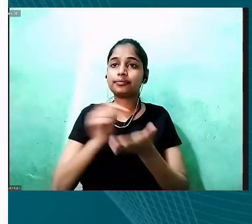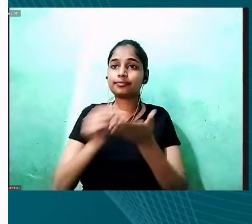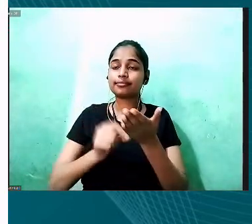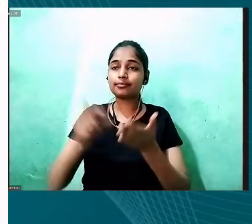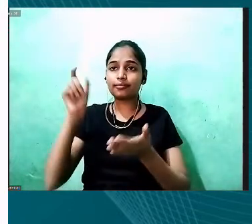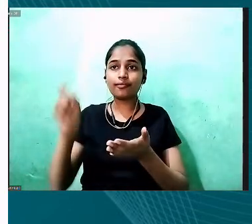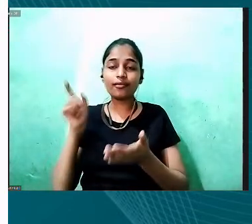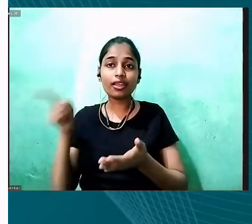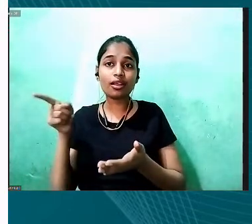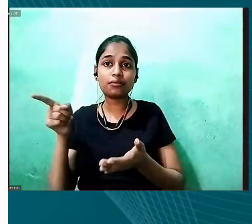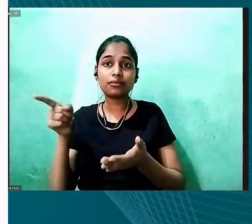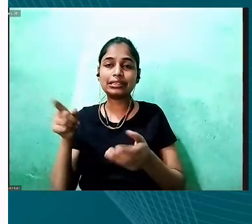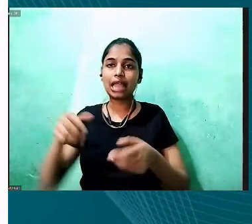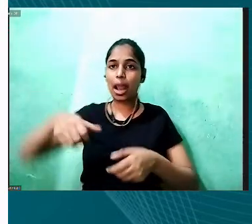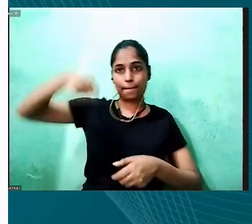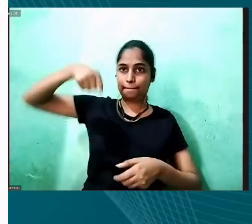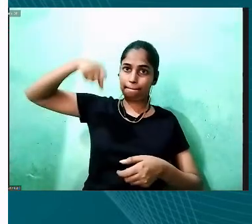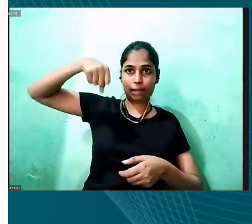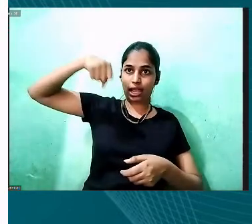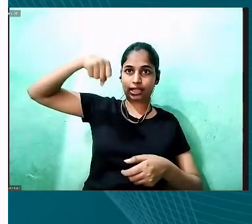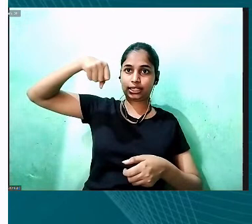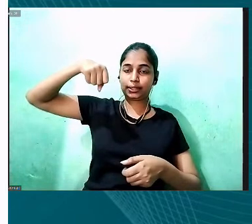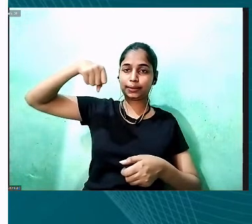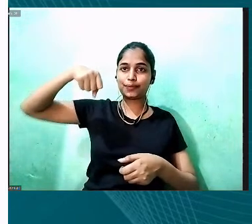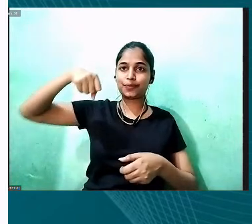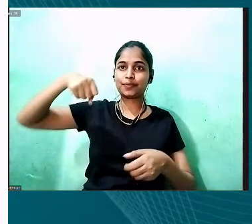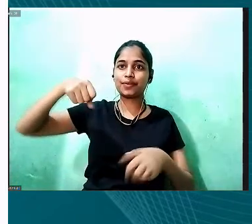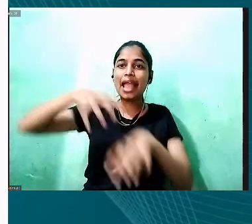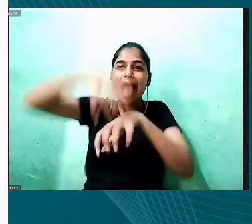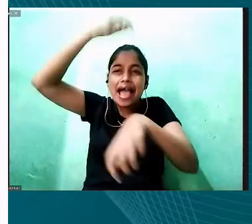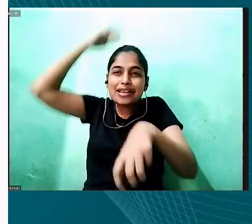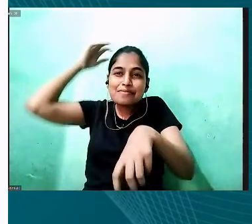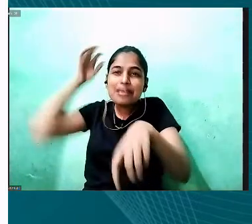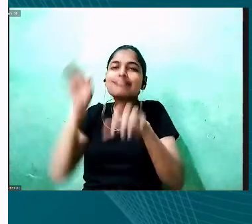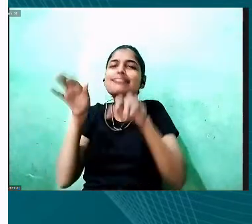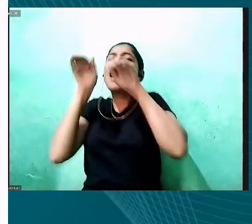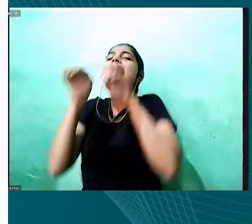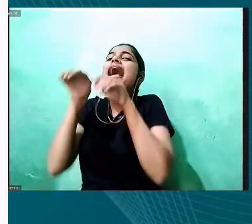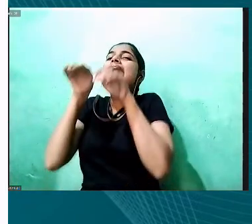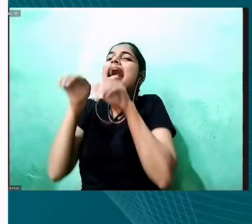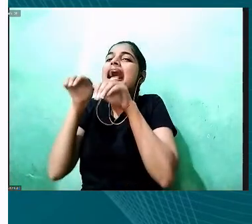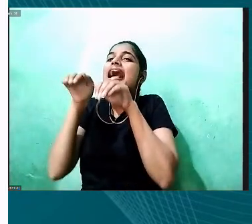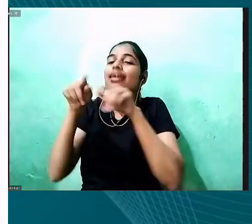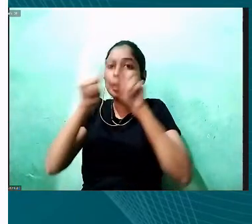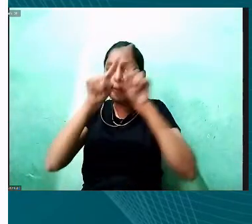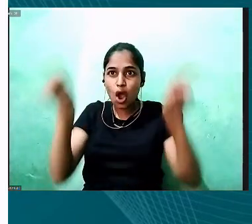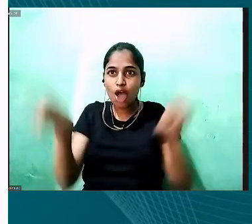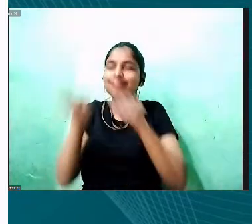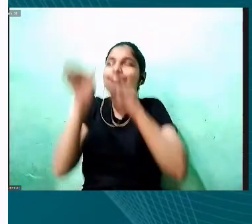suitcase and peep like a small baby, like children play hide and seek.